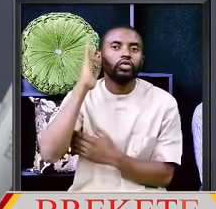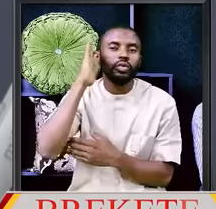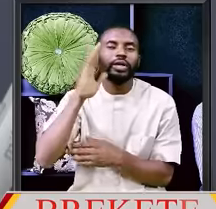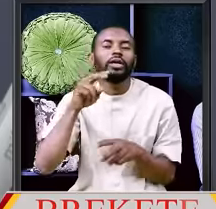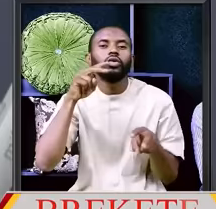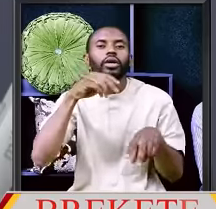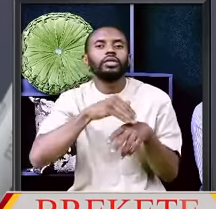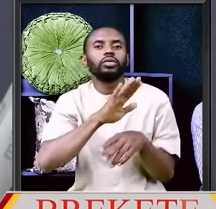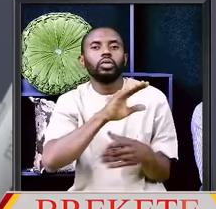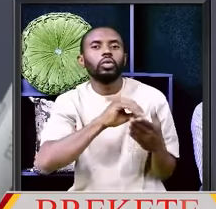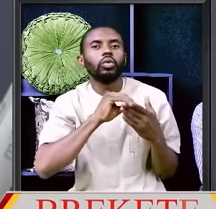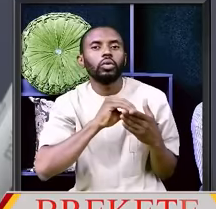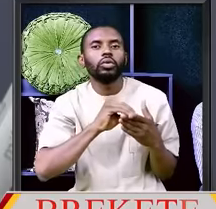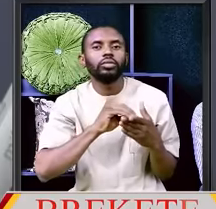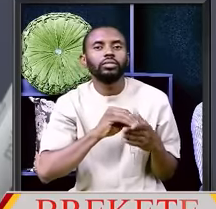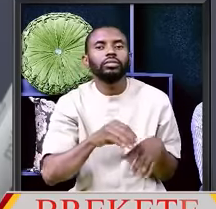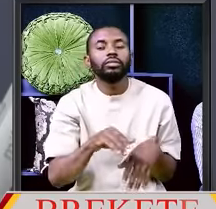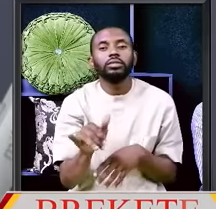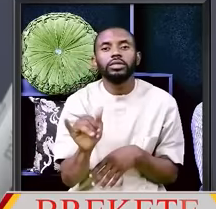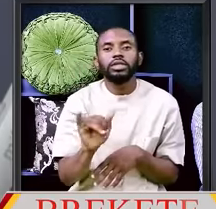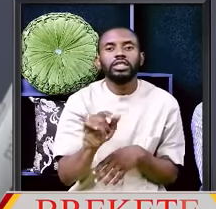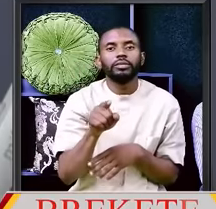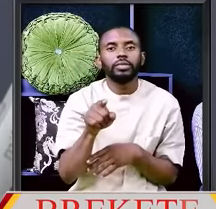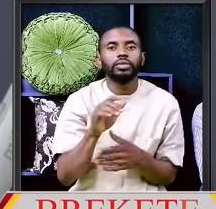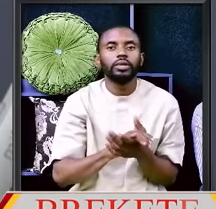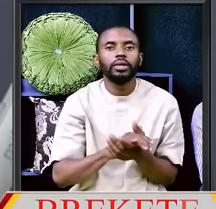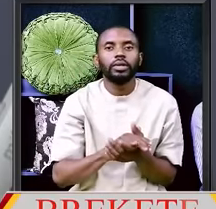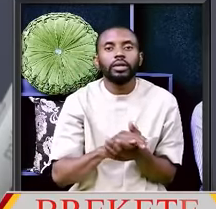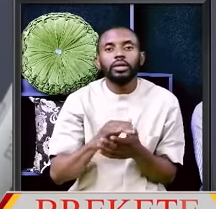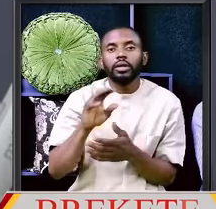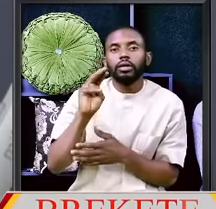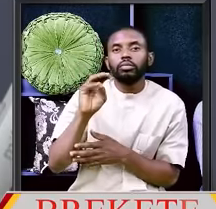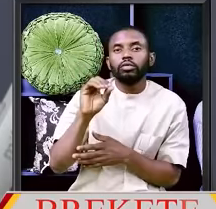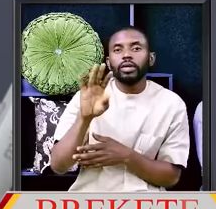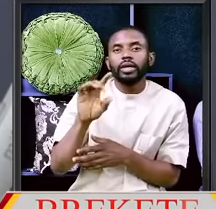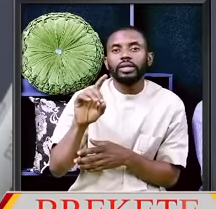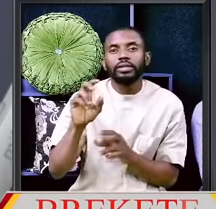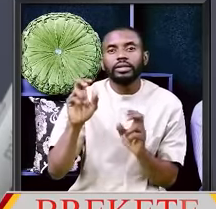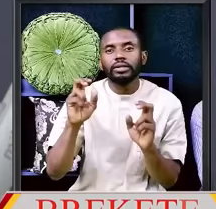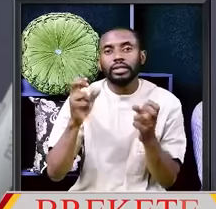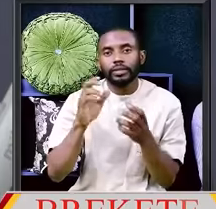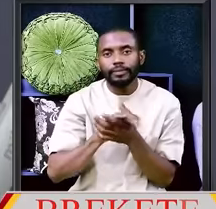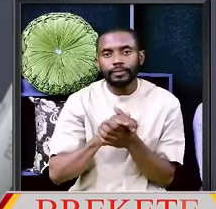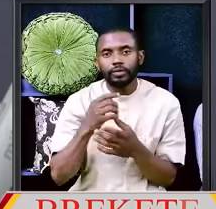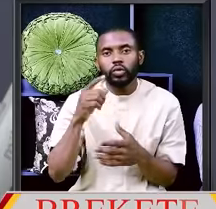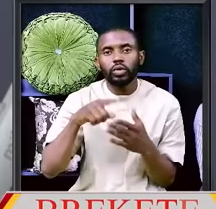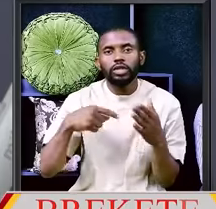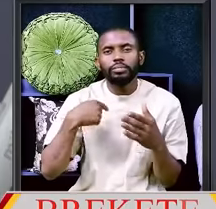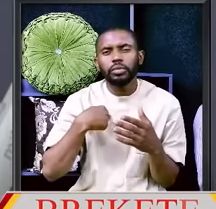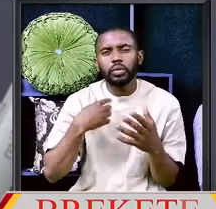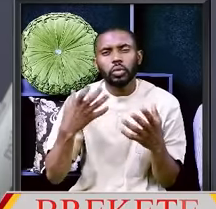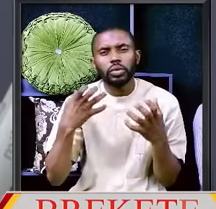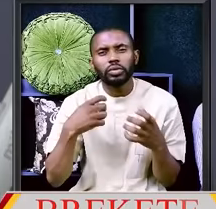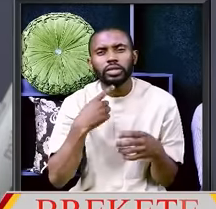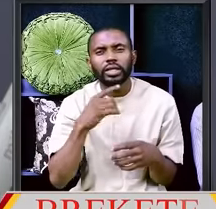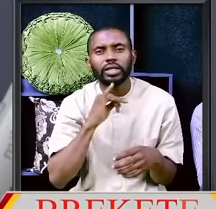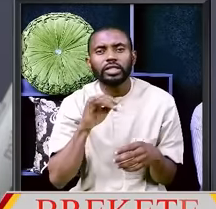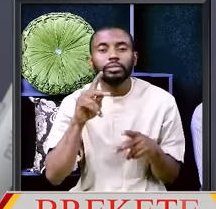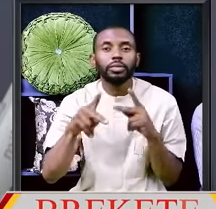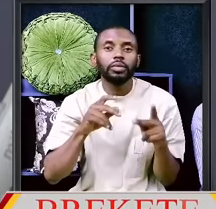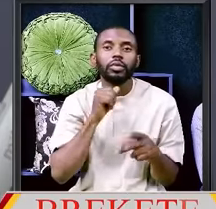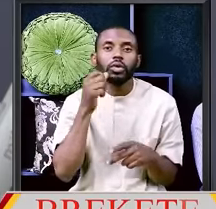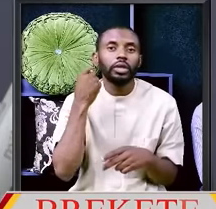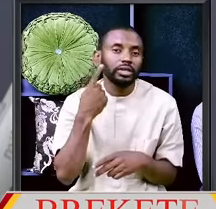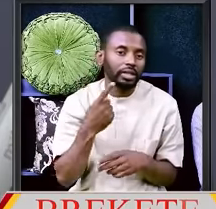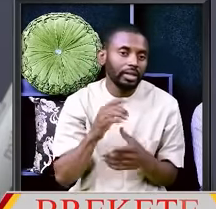own family. Amen. And yours too, sir. Thank you. So, I beg Mohbad's case, waiting here, I need to talk to say, when people understand, say, the father